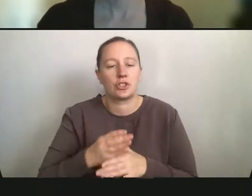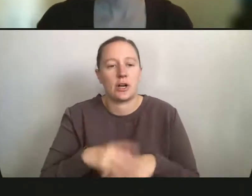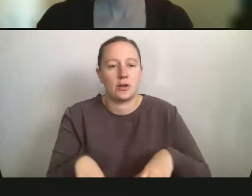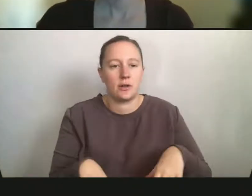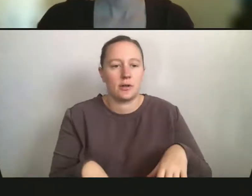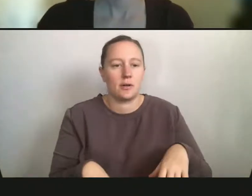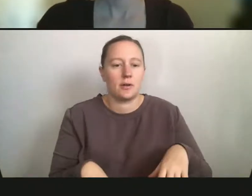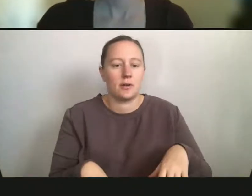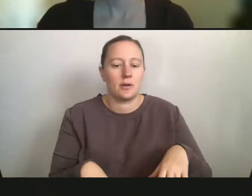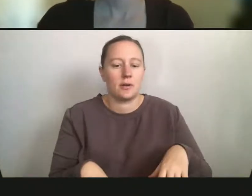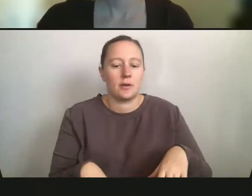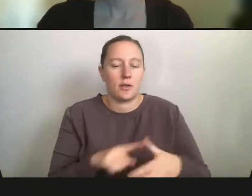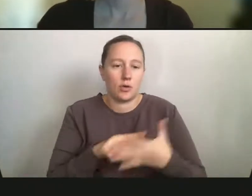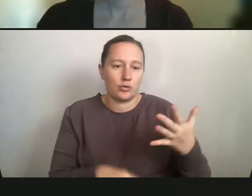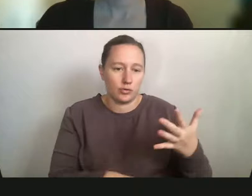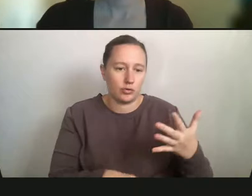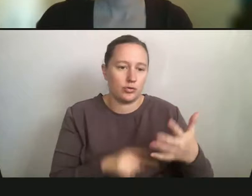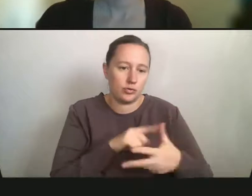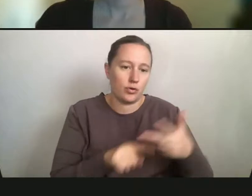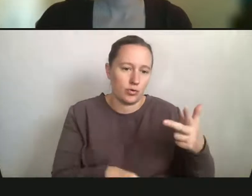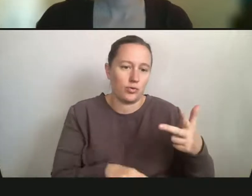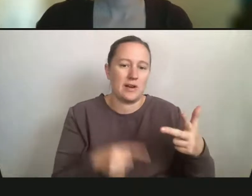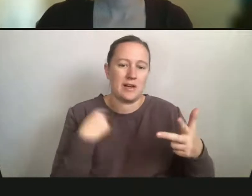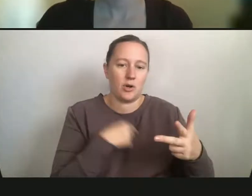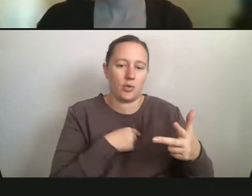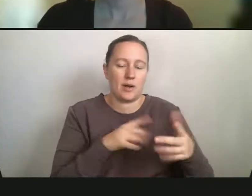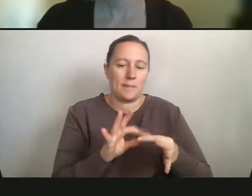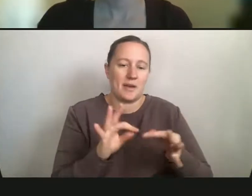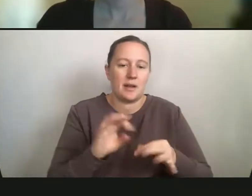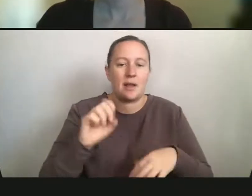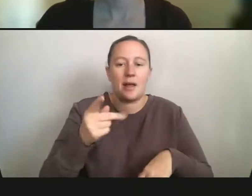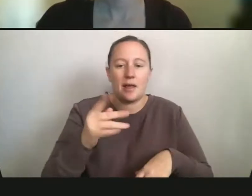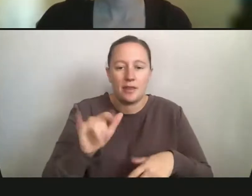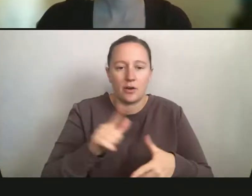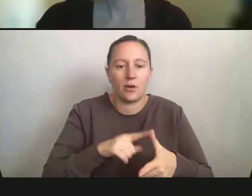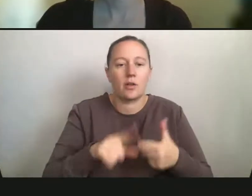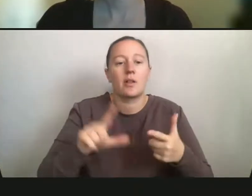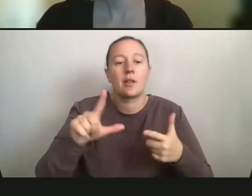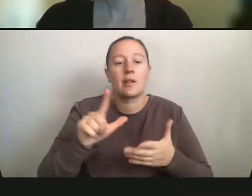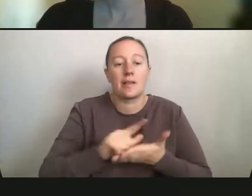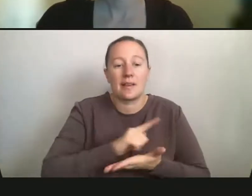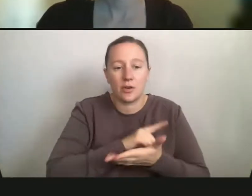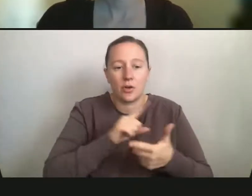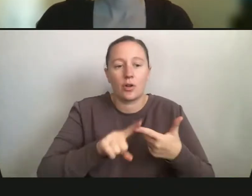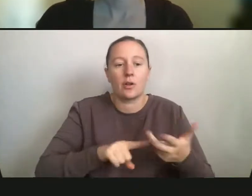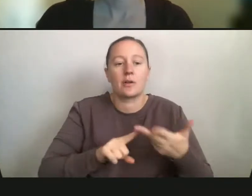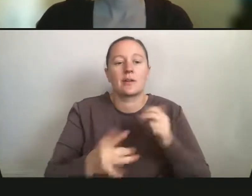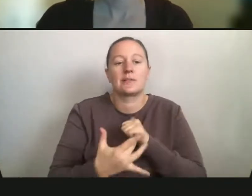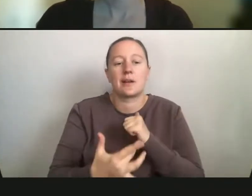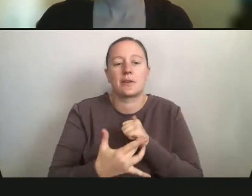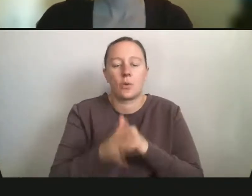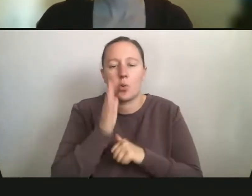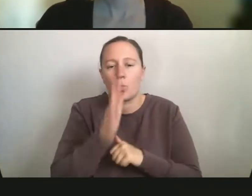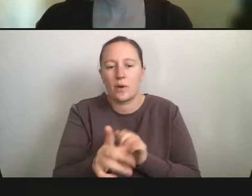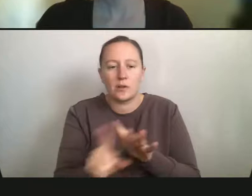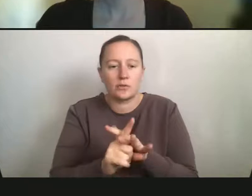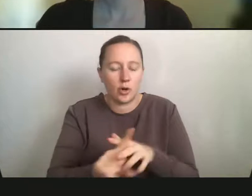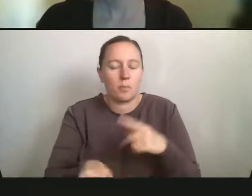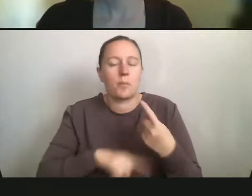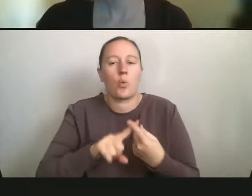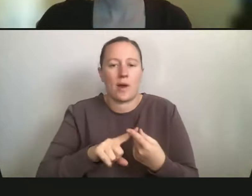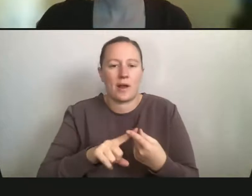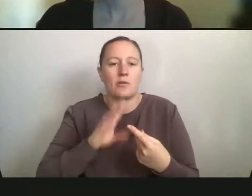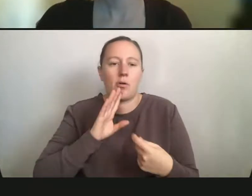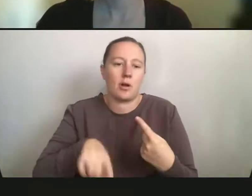And those three factors that we mentioned, ethical, legal, and technical factors, would very much, I think, come into play when we're talking